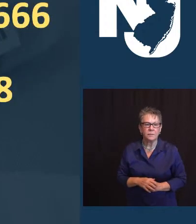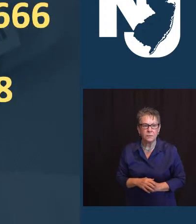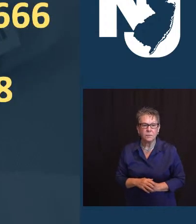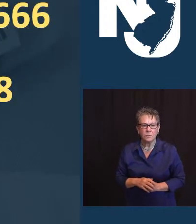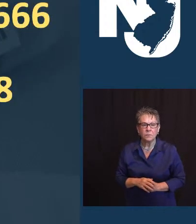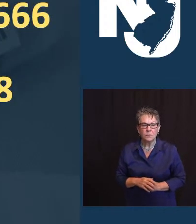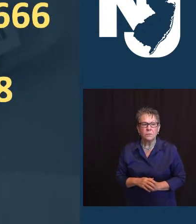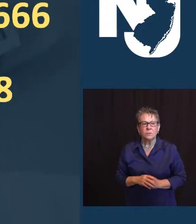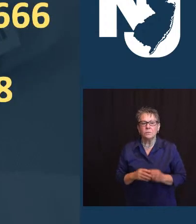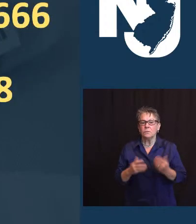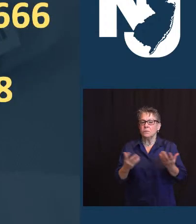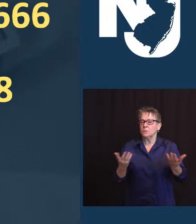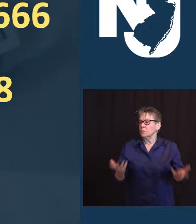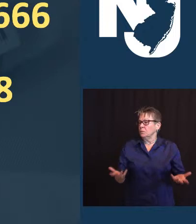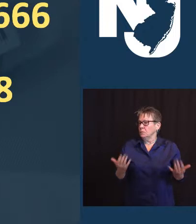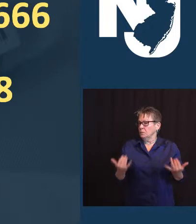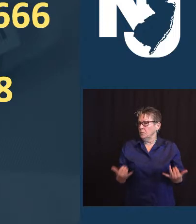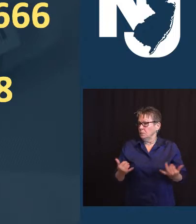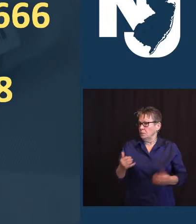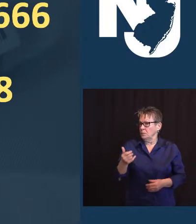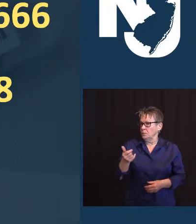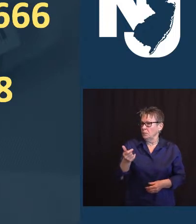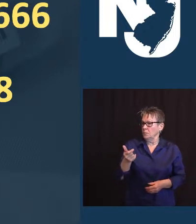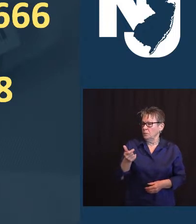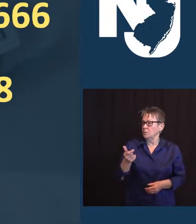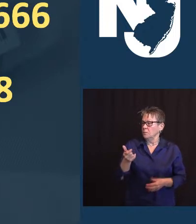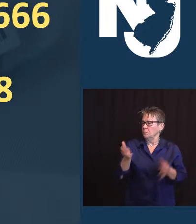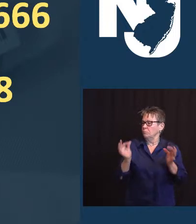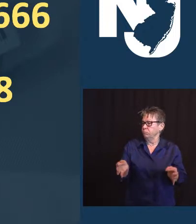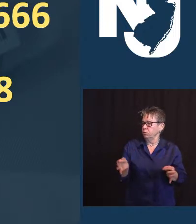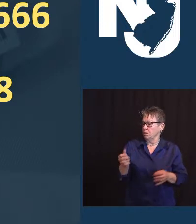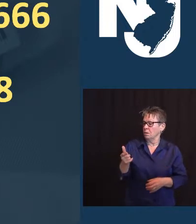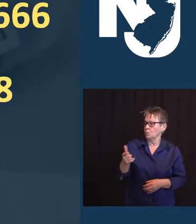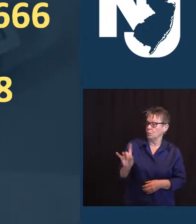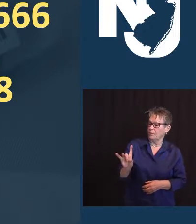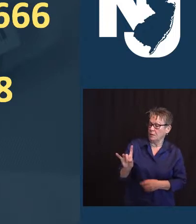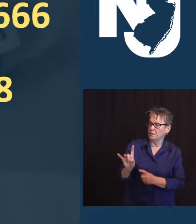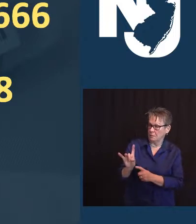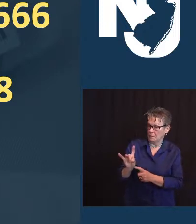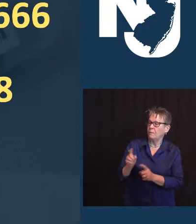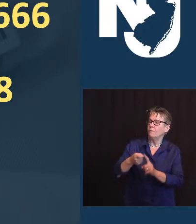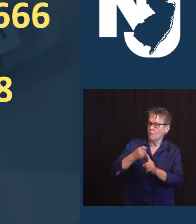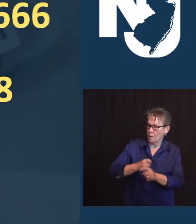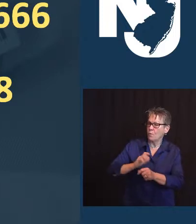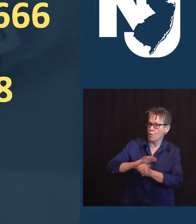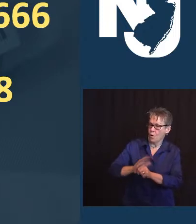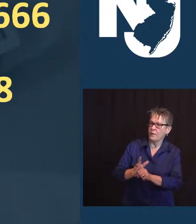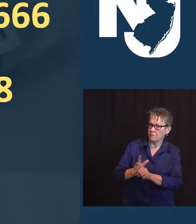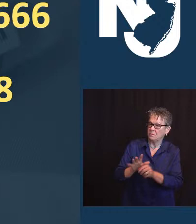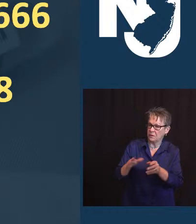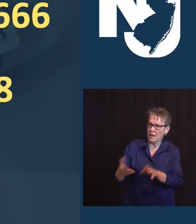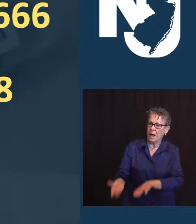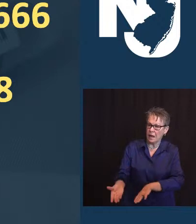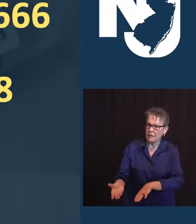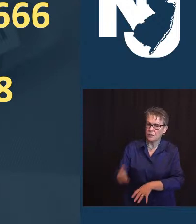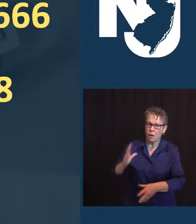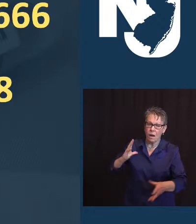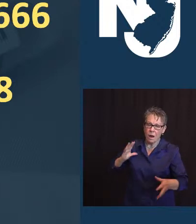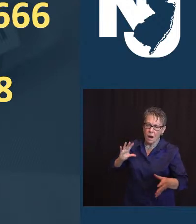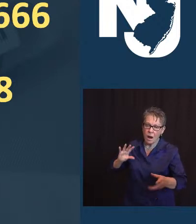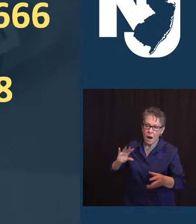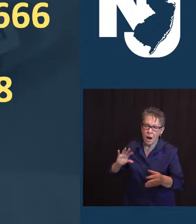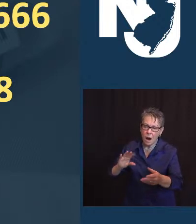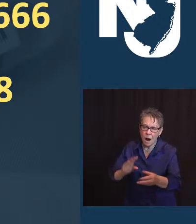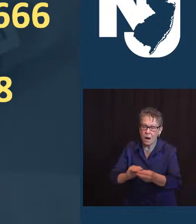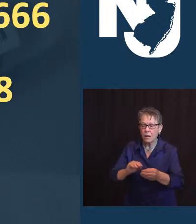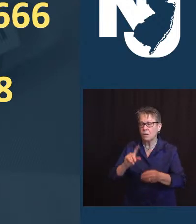hearts, another 28 confirmed losses of life due to COVID complications. This brings the statewide total to